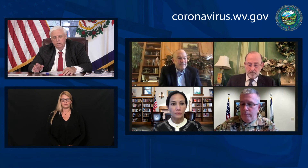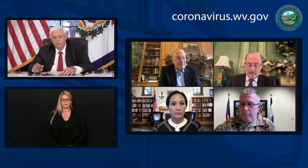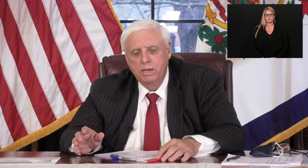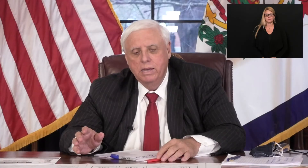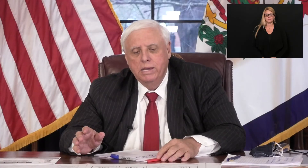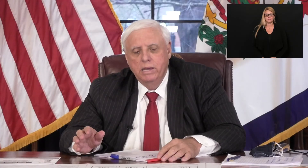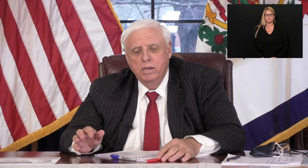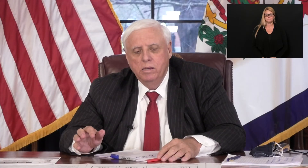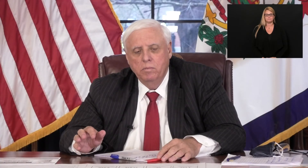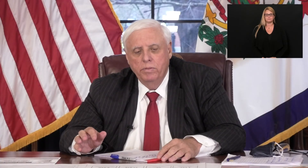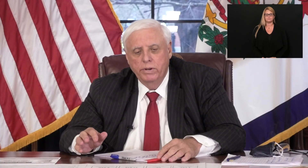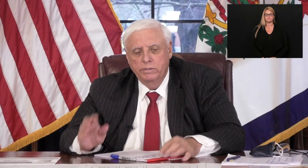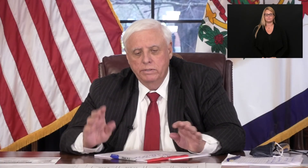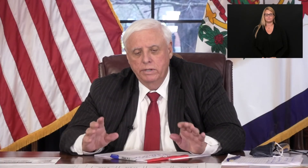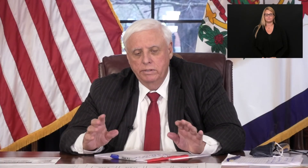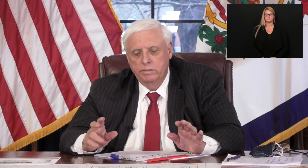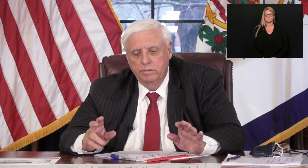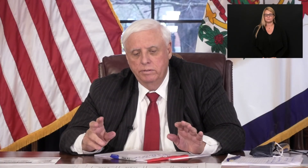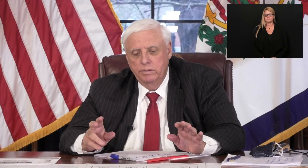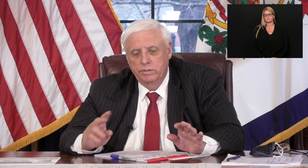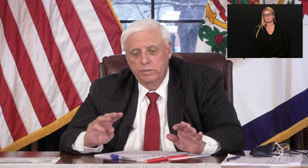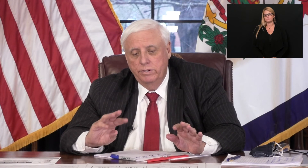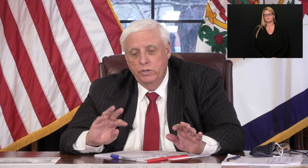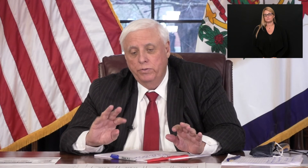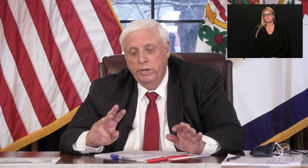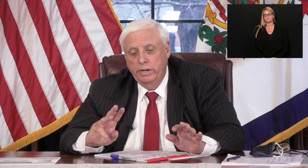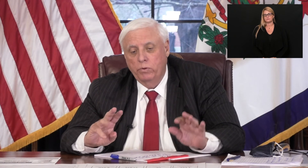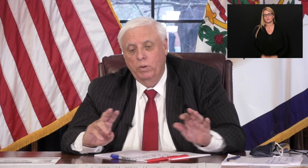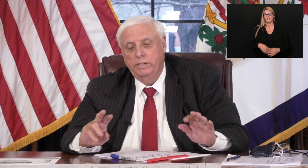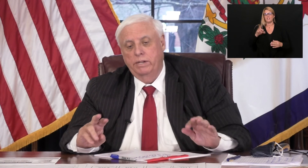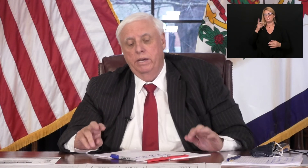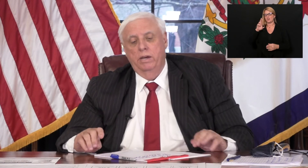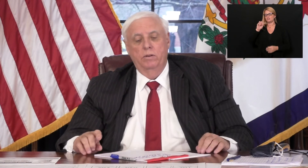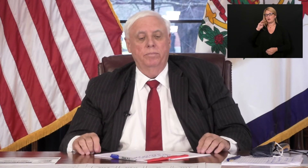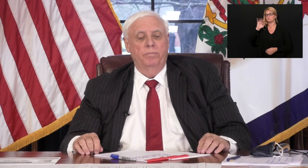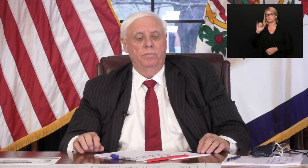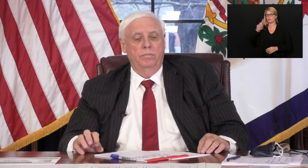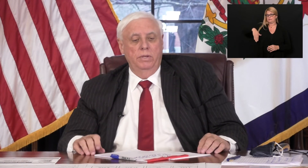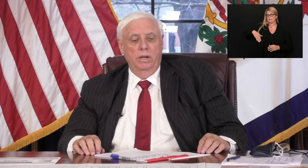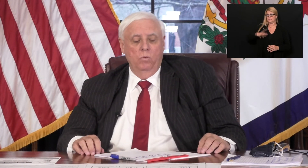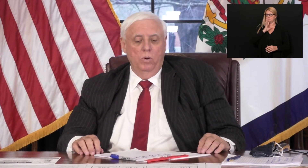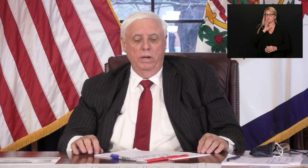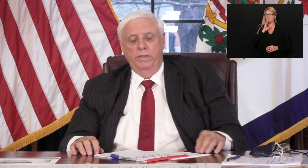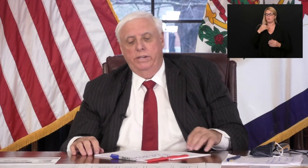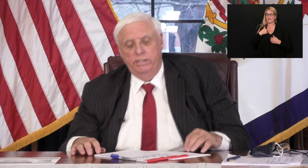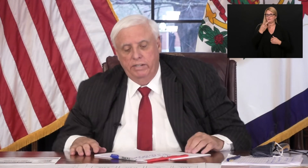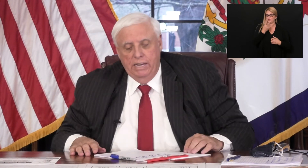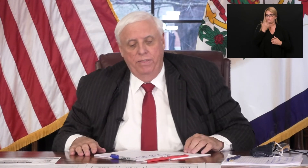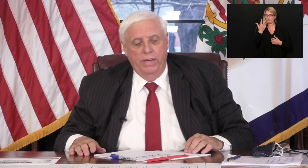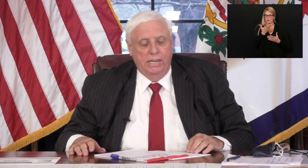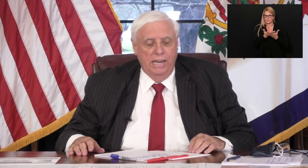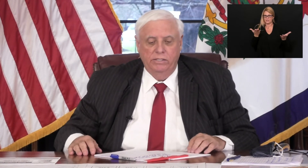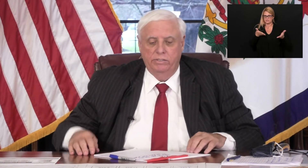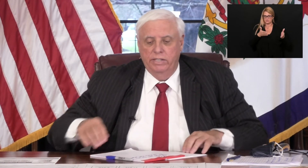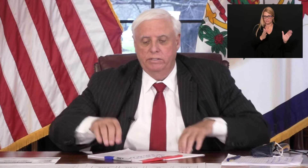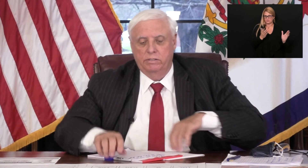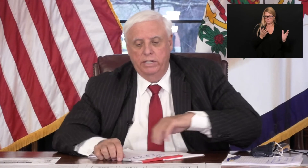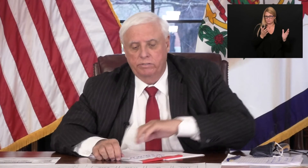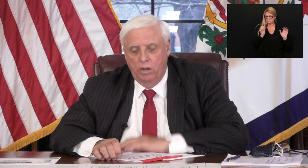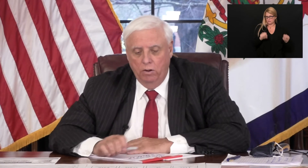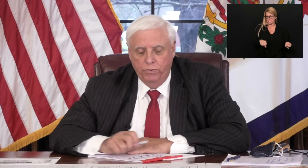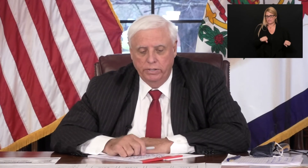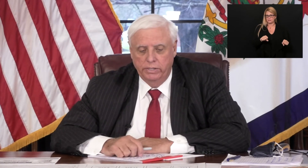But there's 2 or 3 different ways to go. One of the testing, I think,